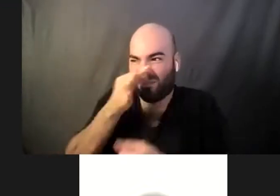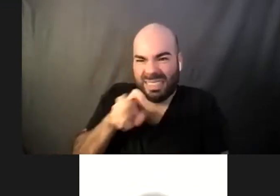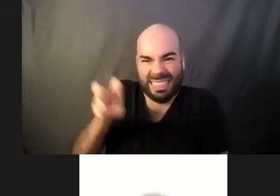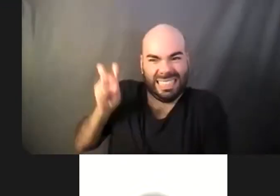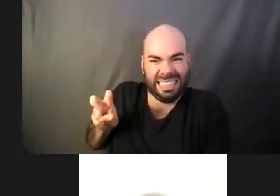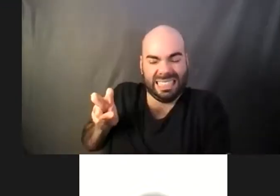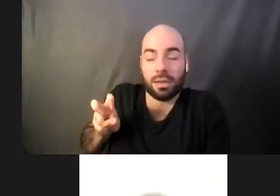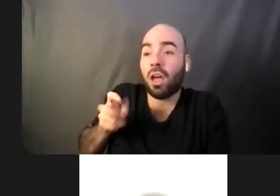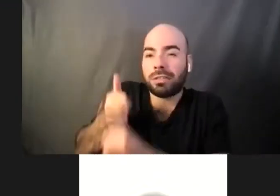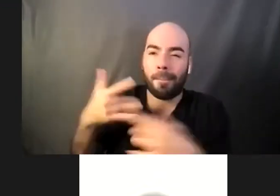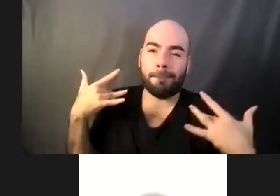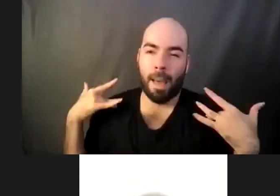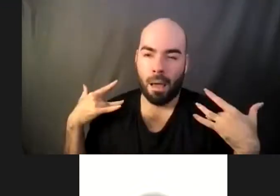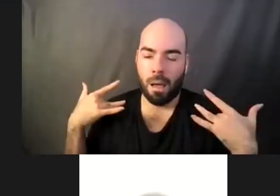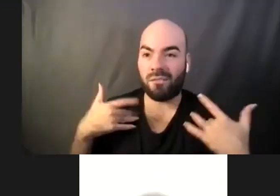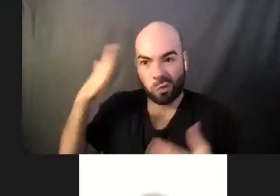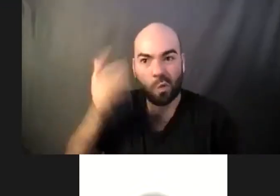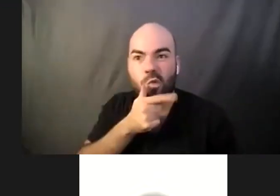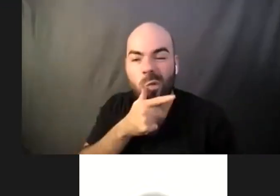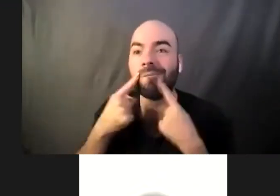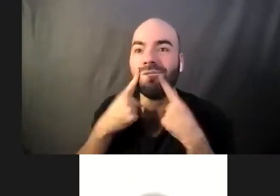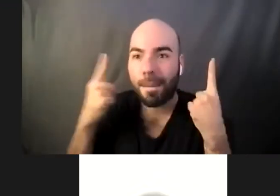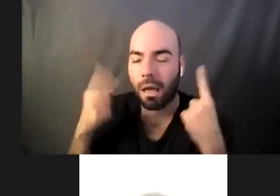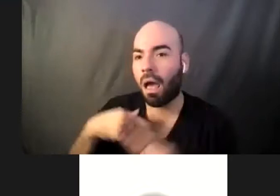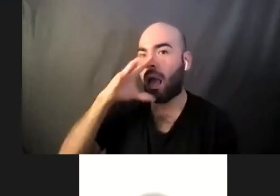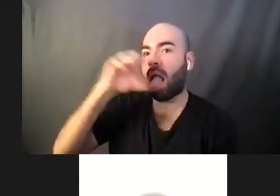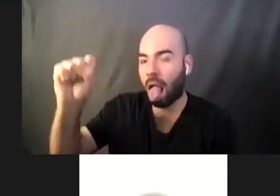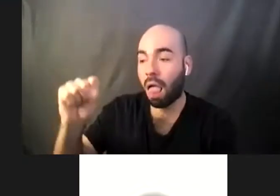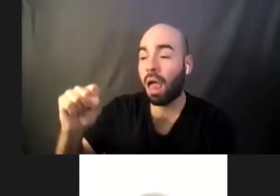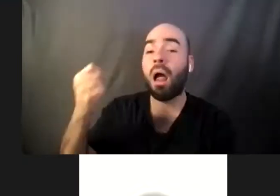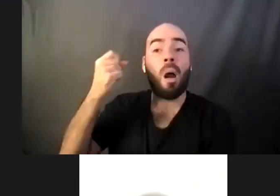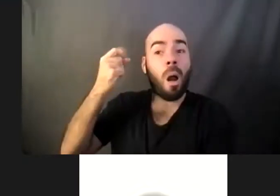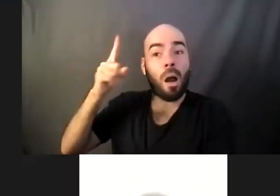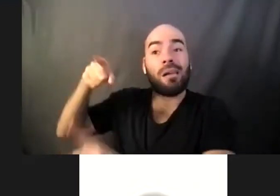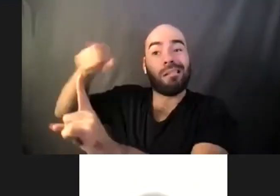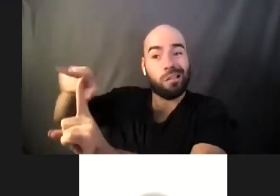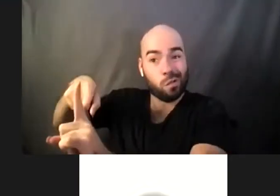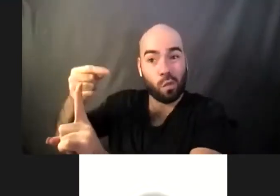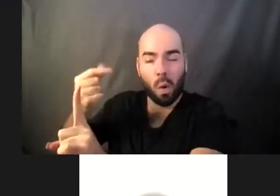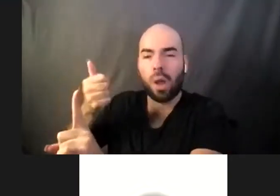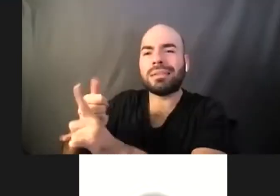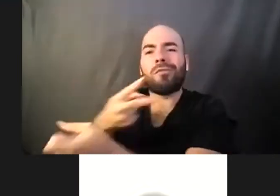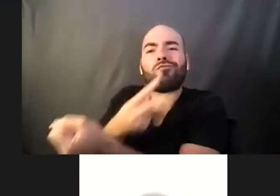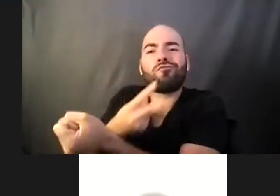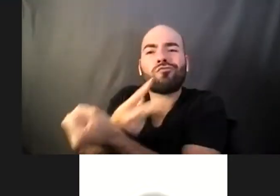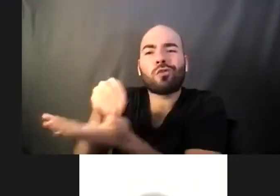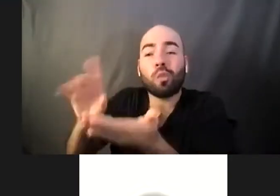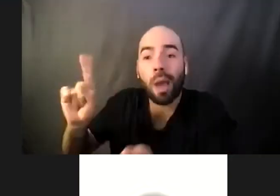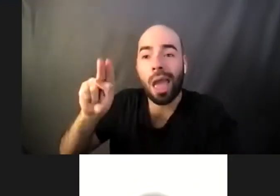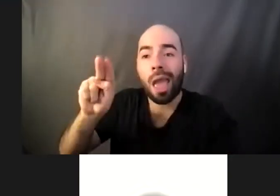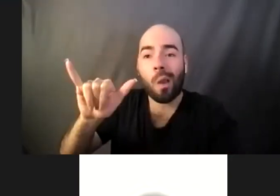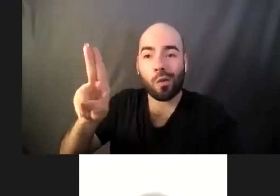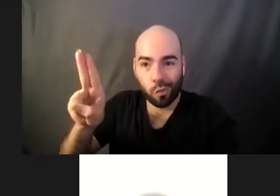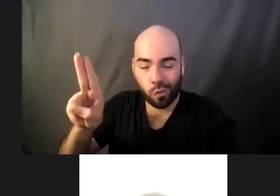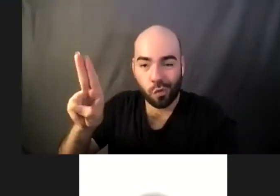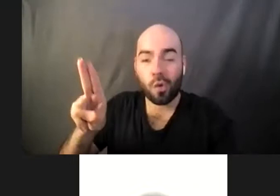in the car, did it. And it turned out that Nuatama at that time was a grad student at NYU, the school that Elegance would go